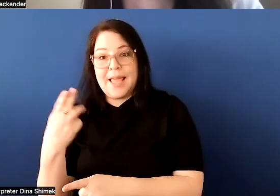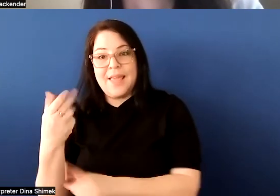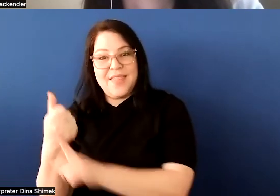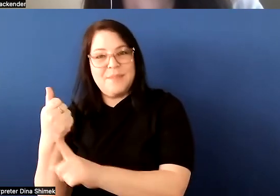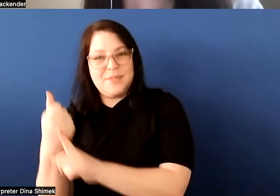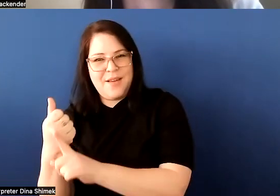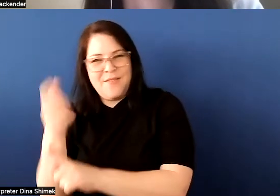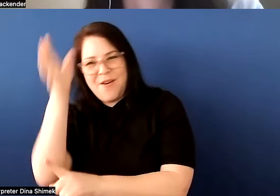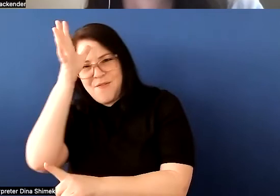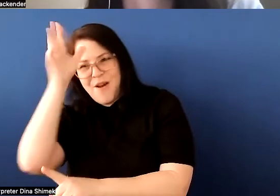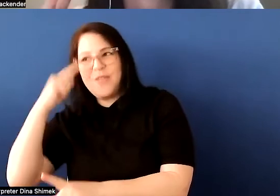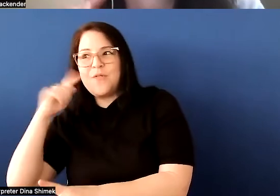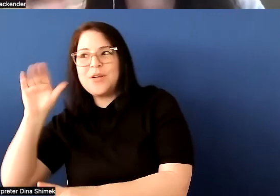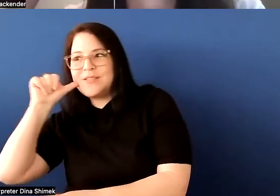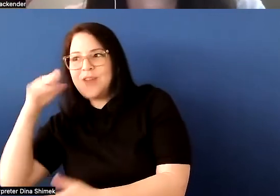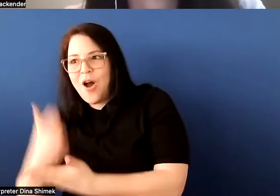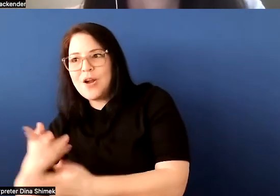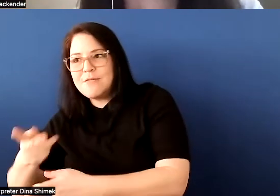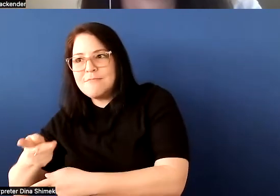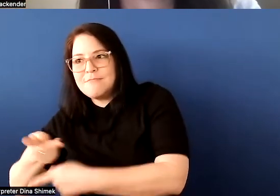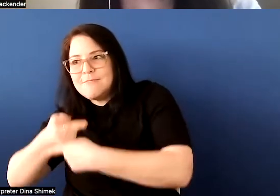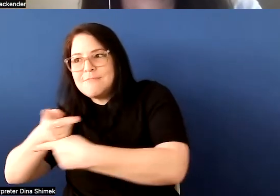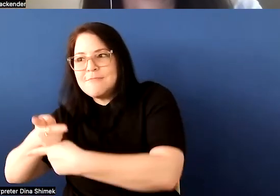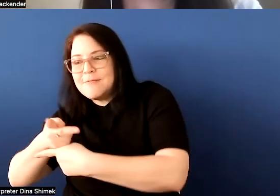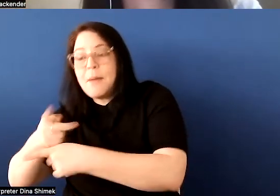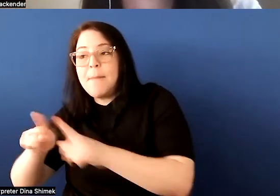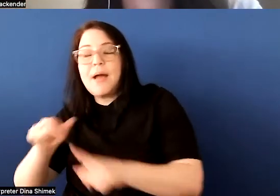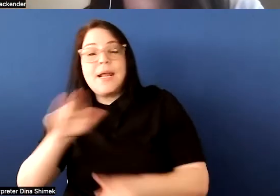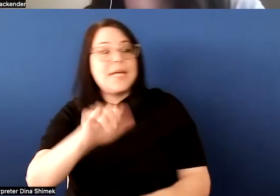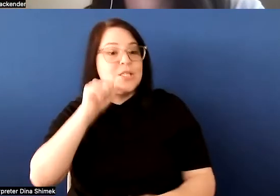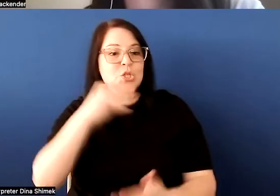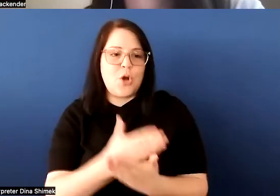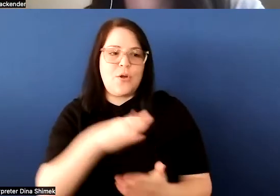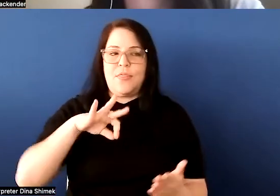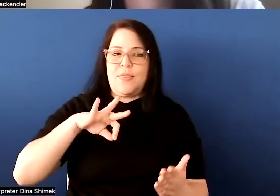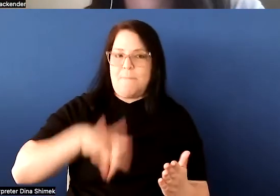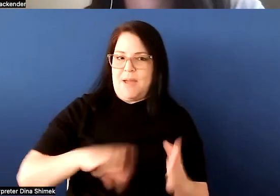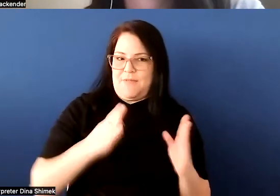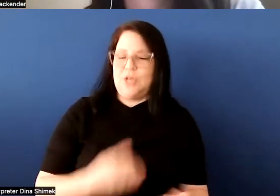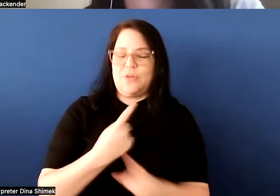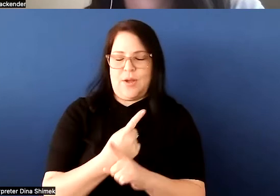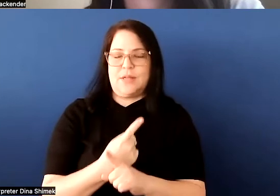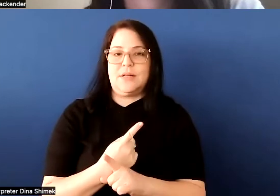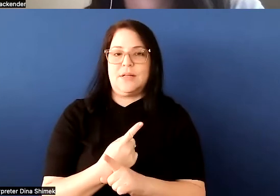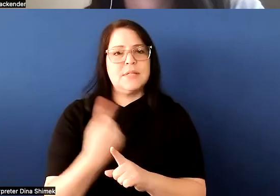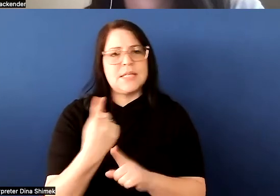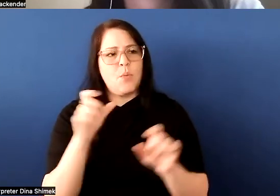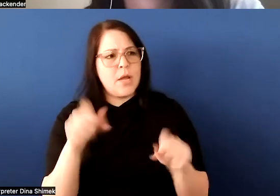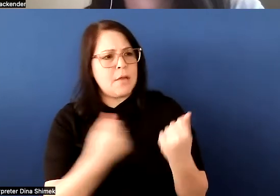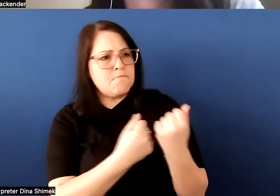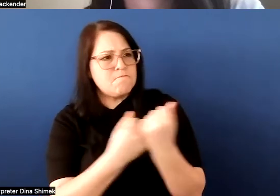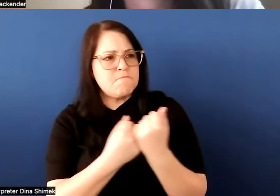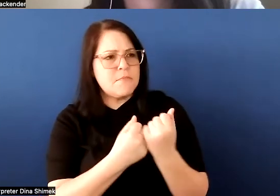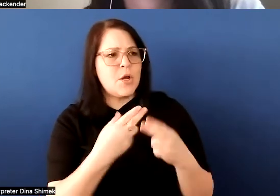account administrator for his daughter, but his daughter is the beneficiary of the account. Correct. And so somebody can provide that, what we